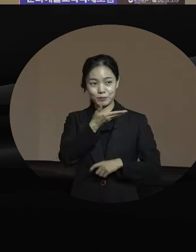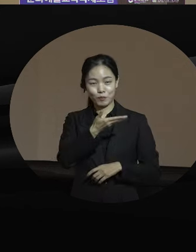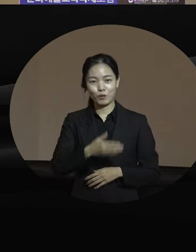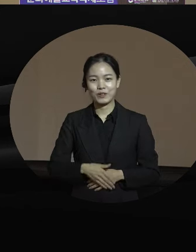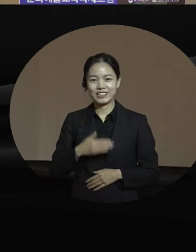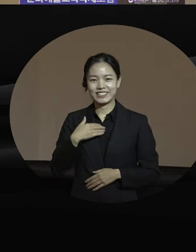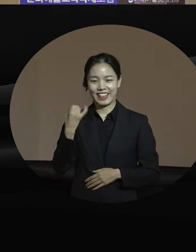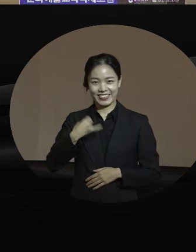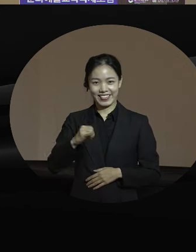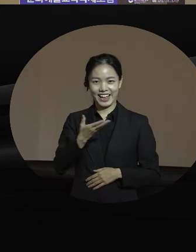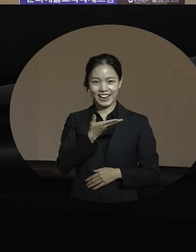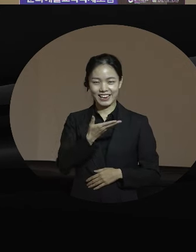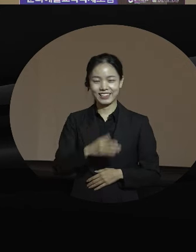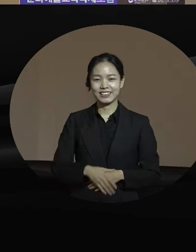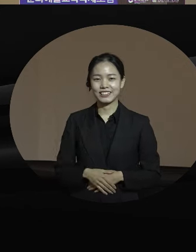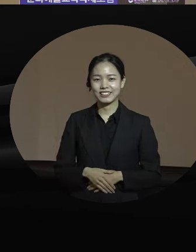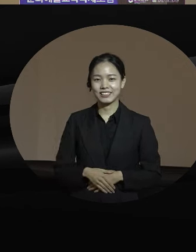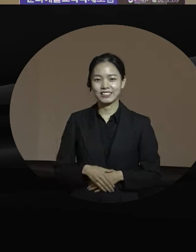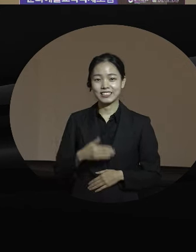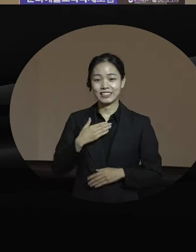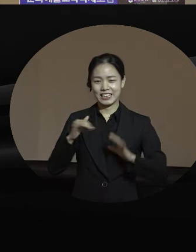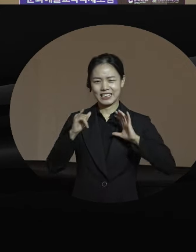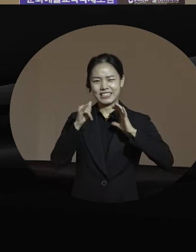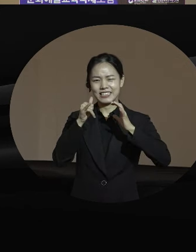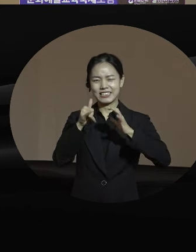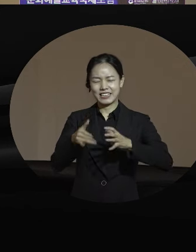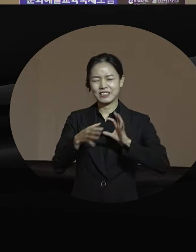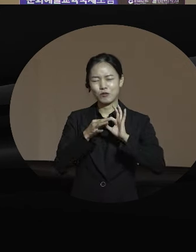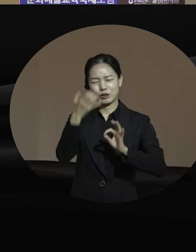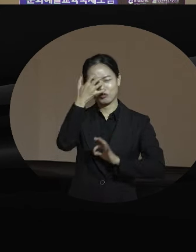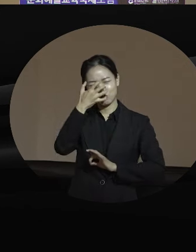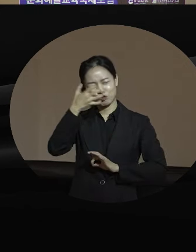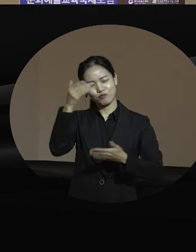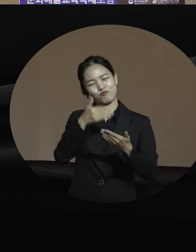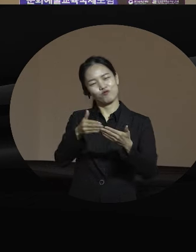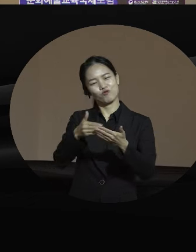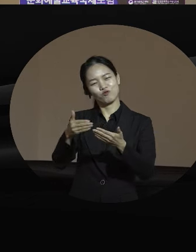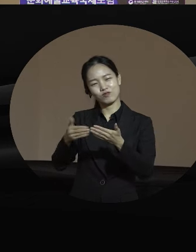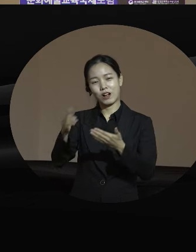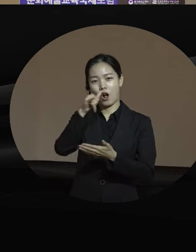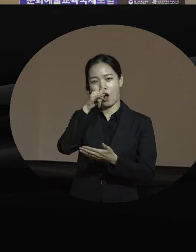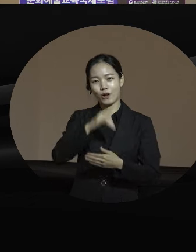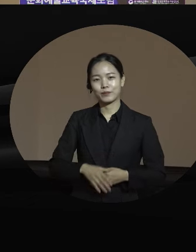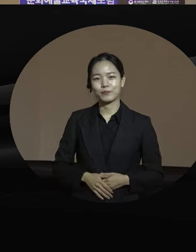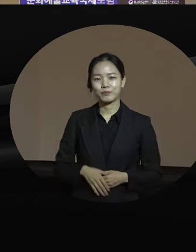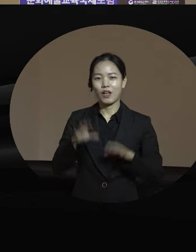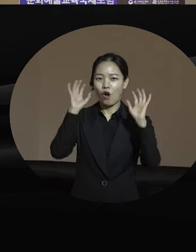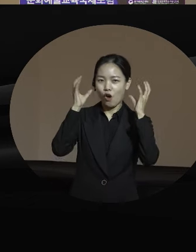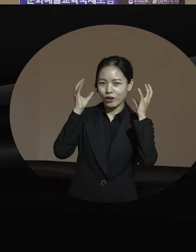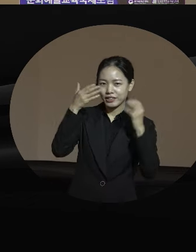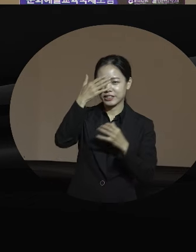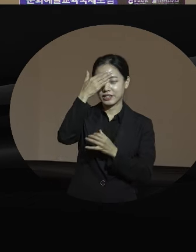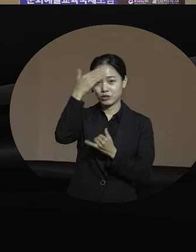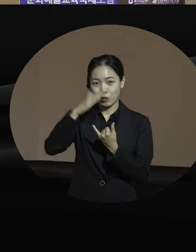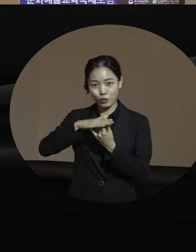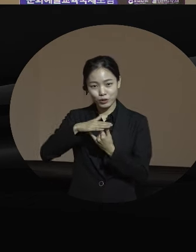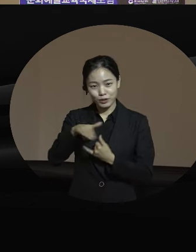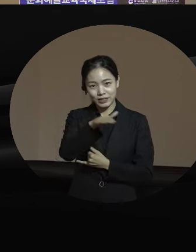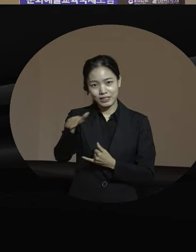of the world. It is essential that children and young people are equipped to imagine various